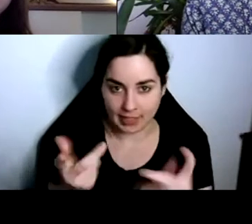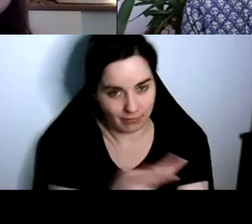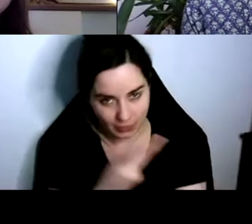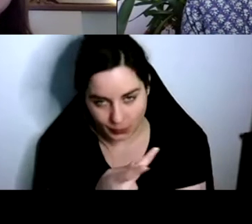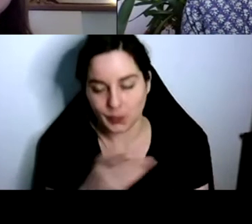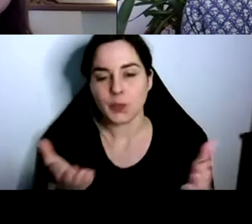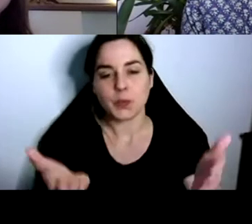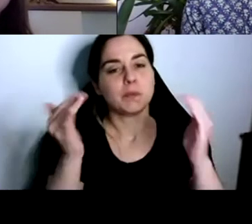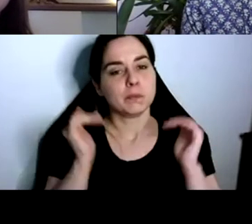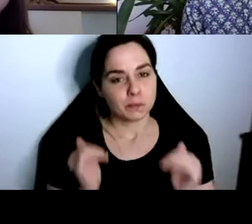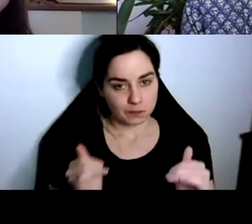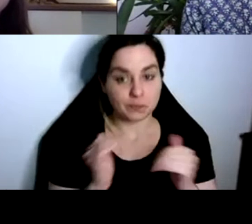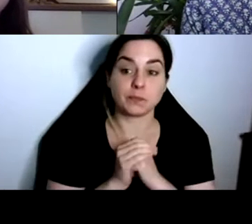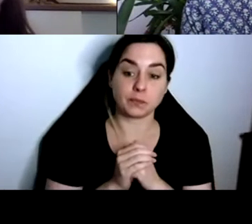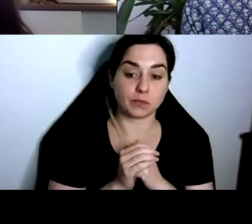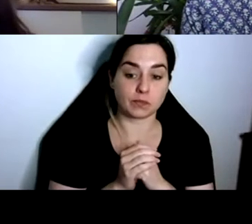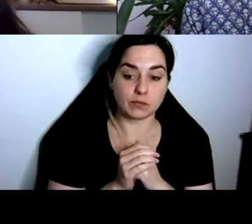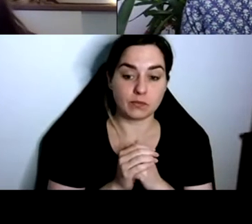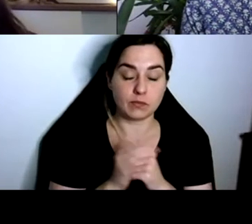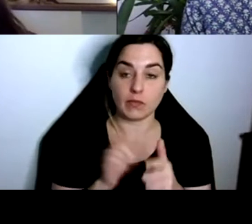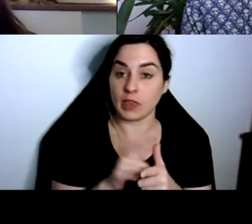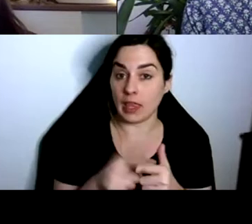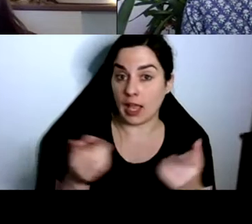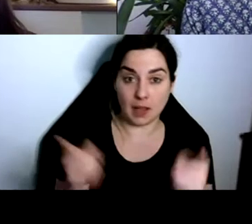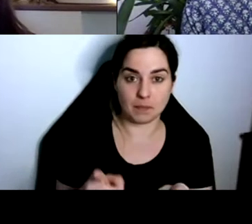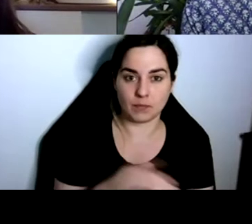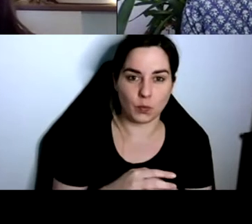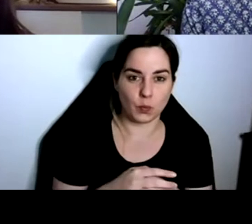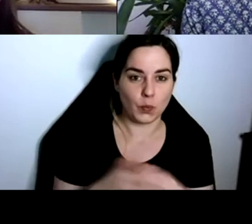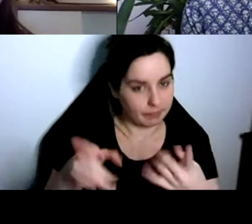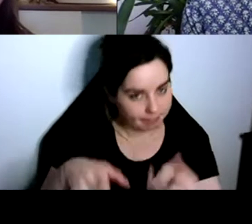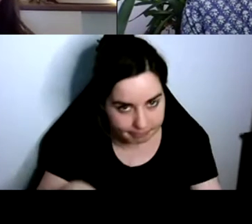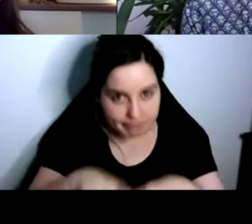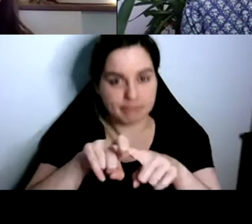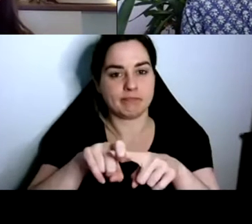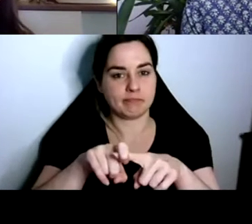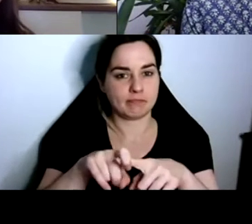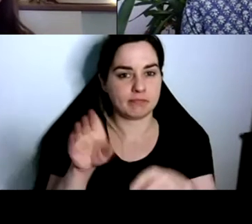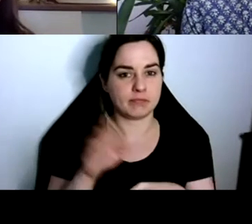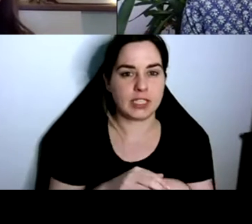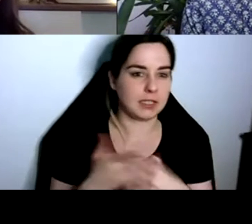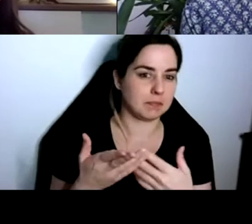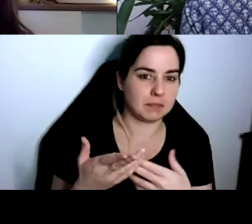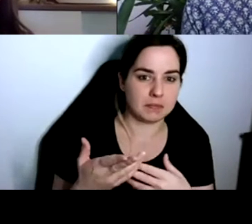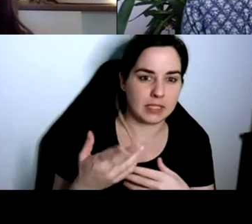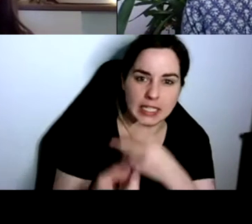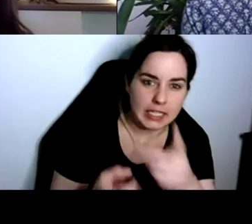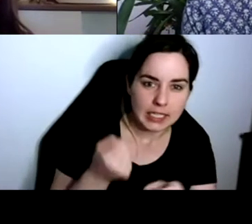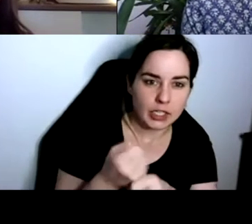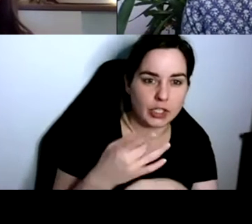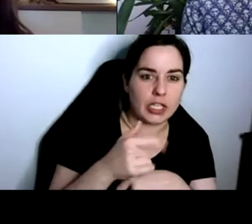And subsequently, we decided to go on a little break, take a little chrysalis year to do some